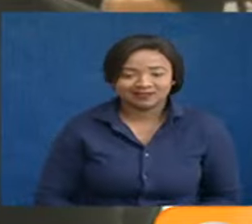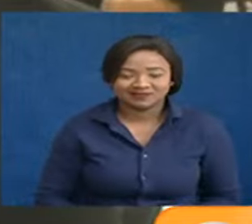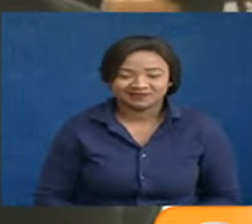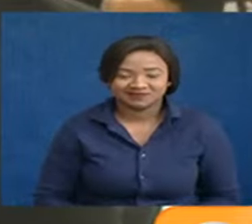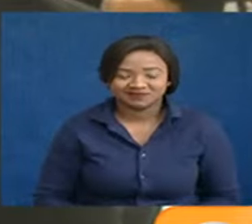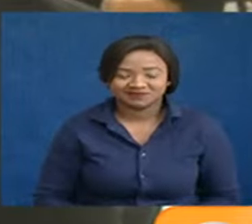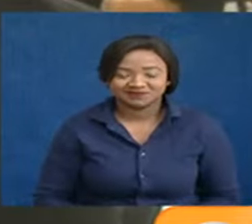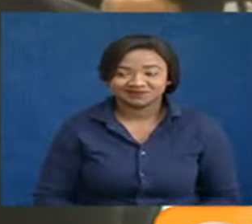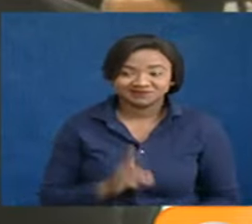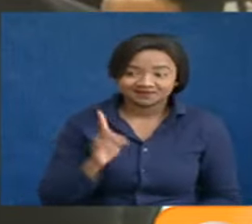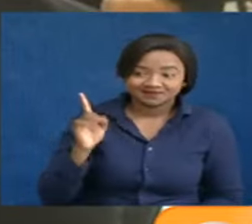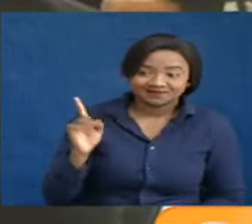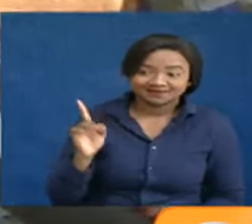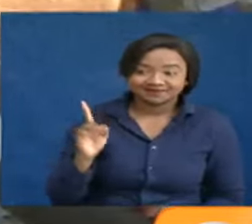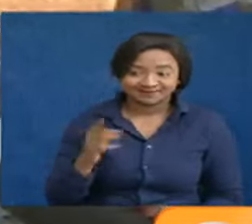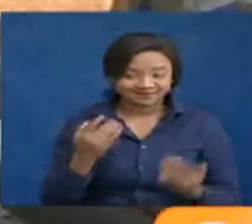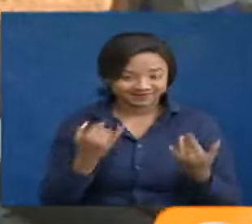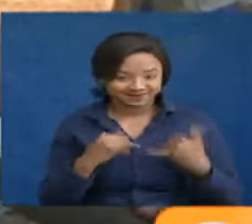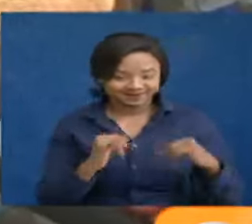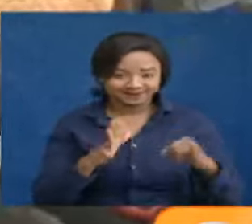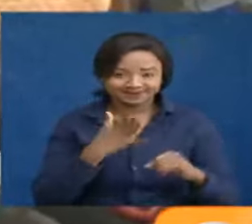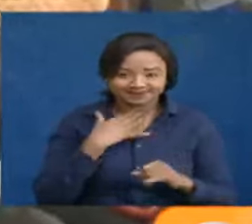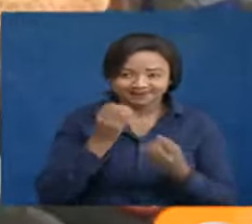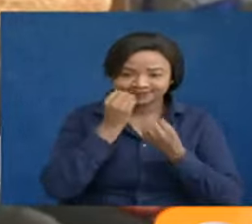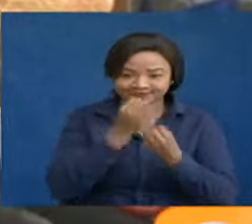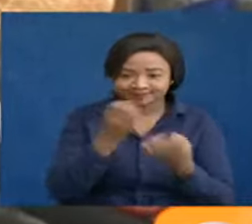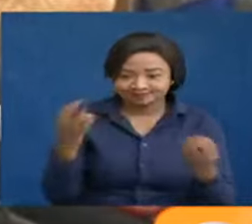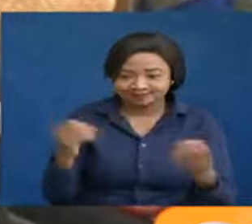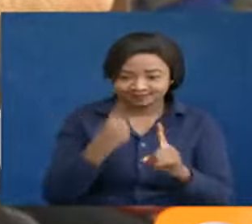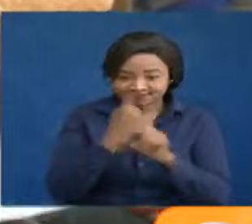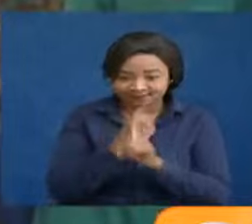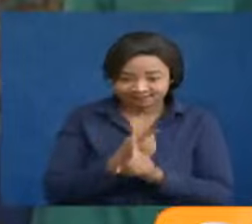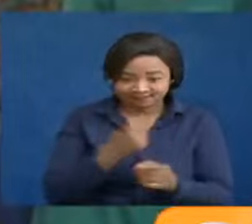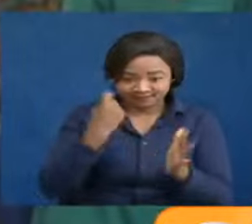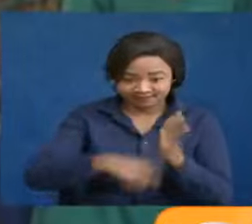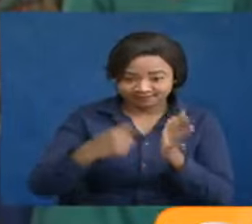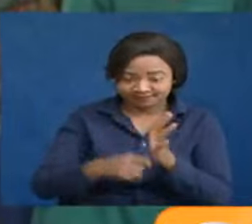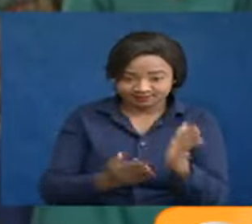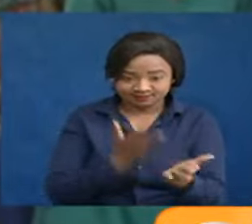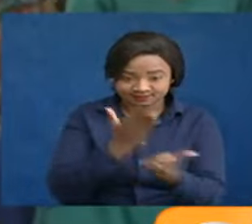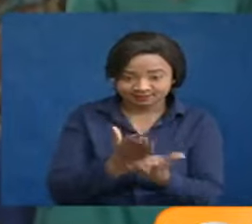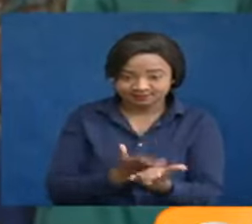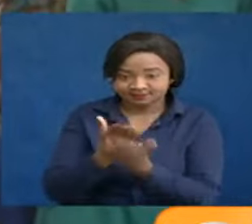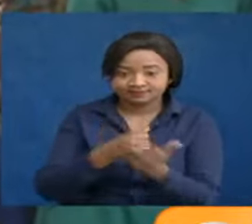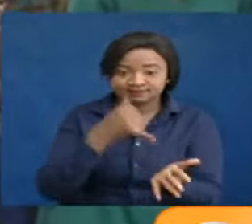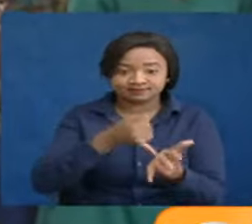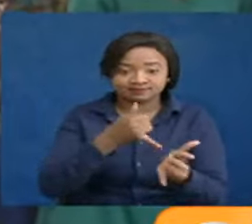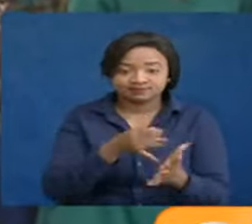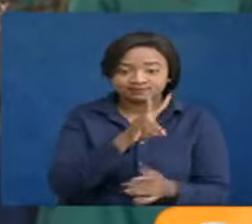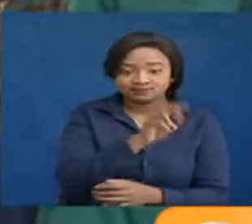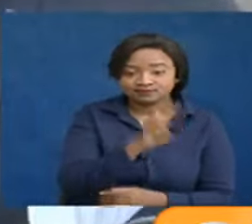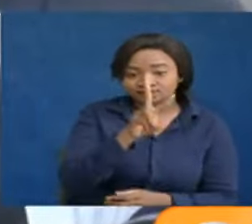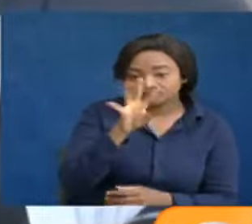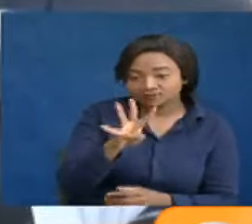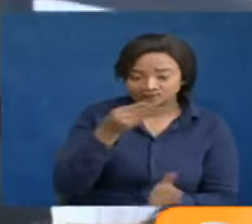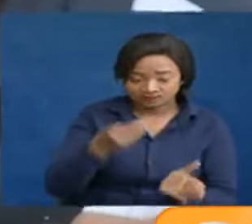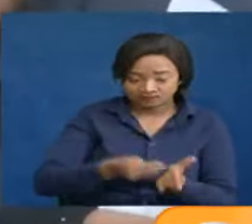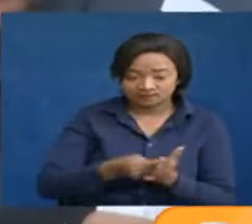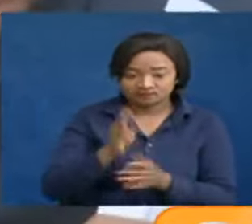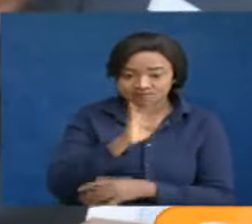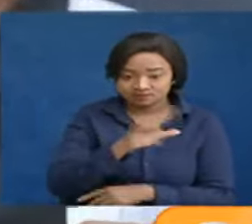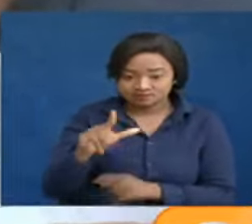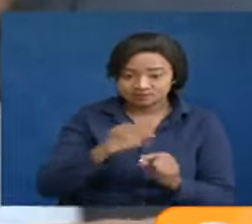In a fresh round to try and pump life into a section of tax proposals contained in the withdrawn 2024 finance bill, the